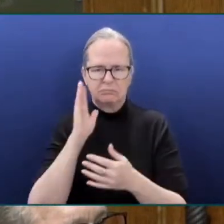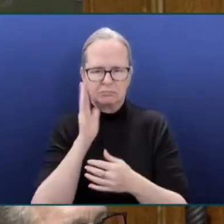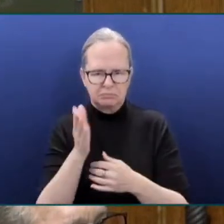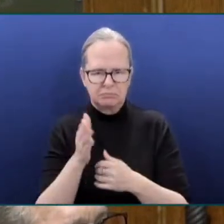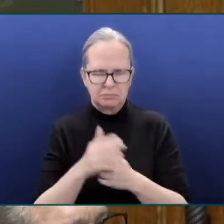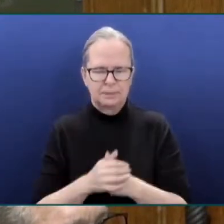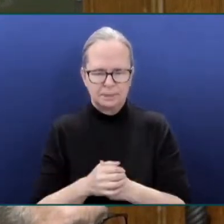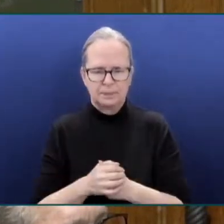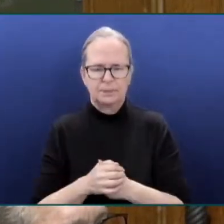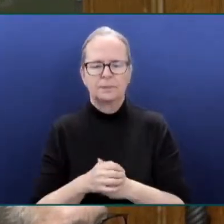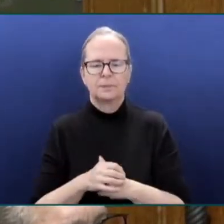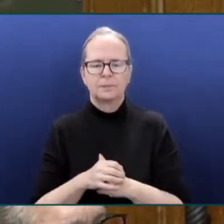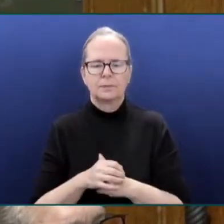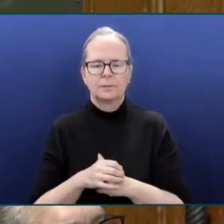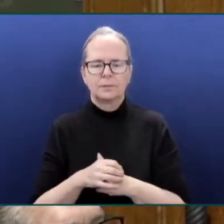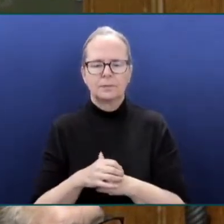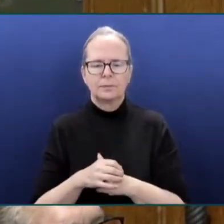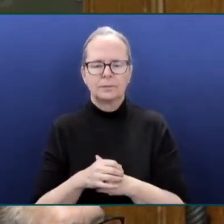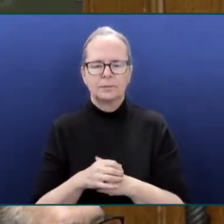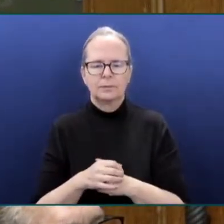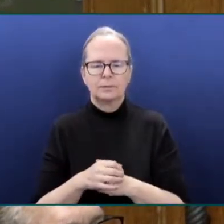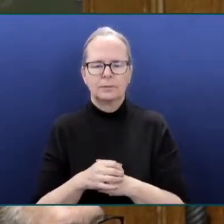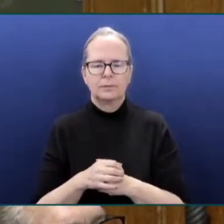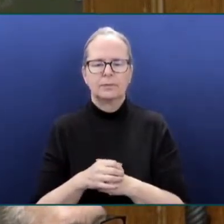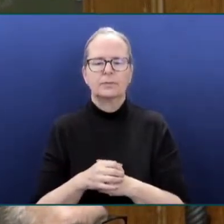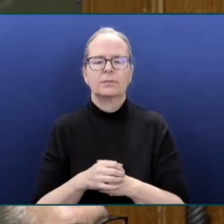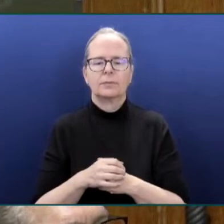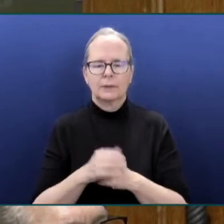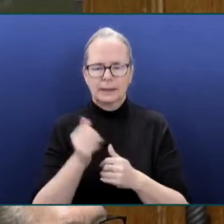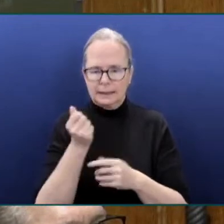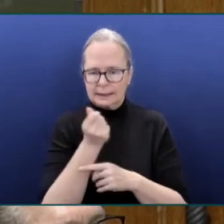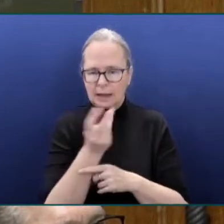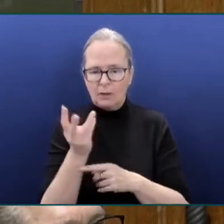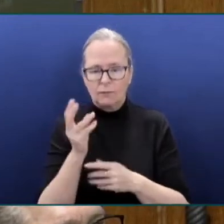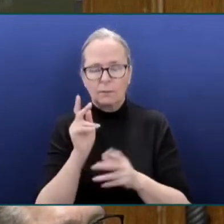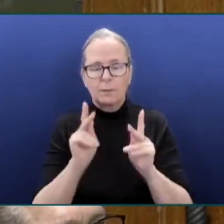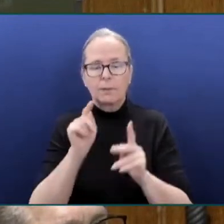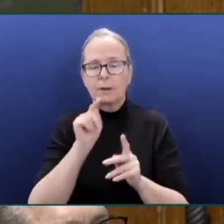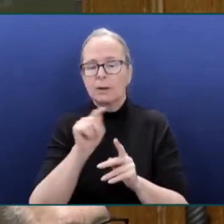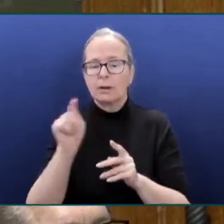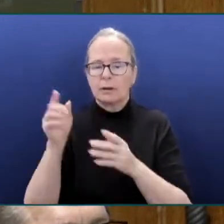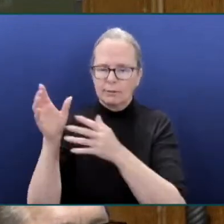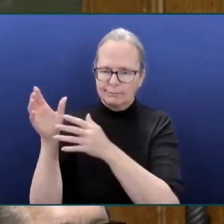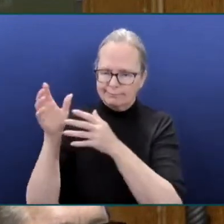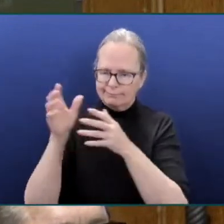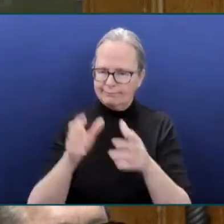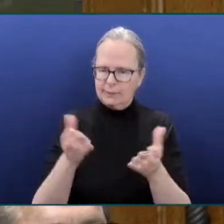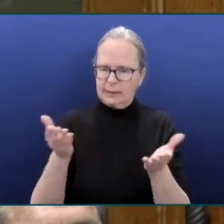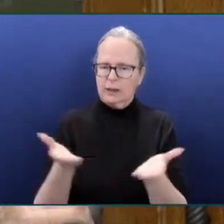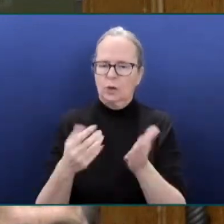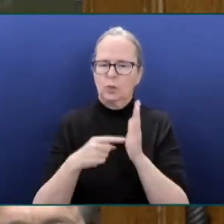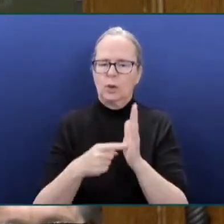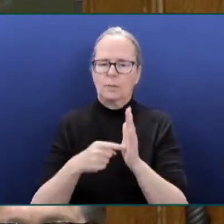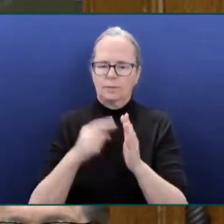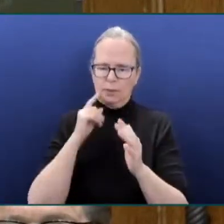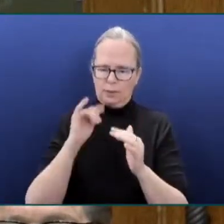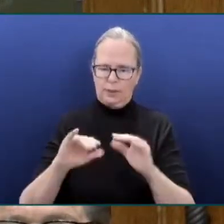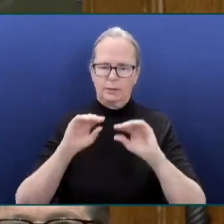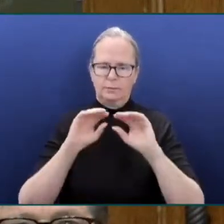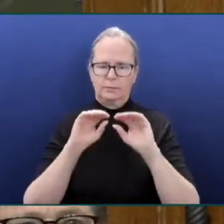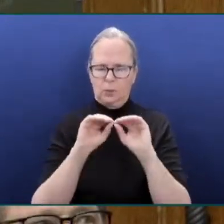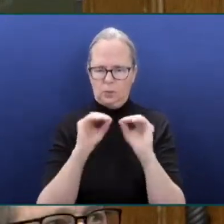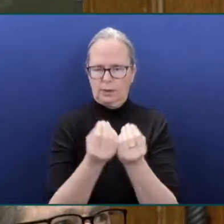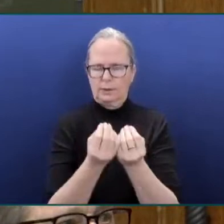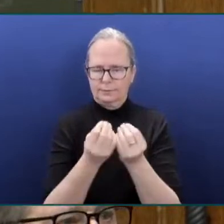O, Chung Tim Ma, Ki Yung Yan, and Lung Chu